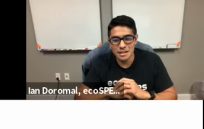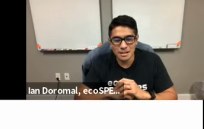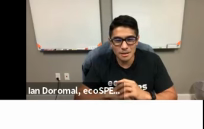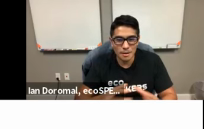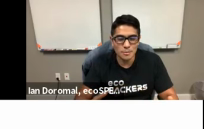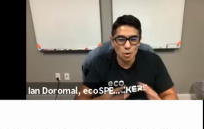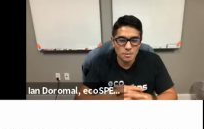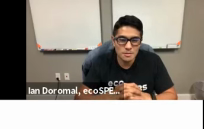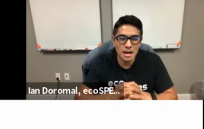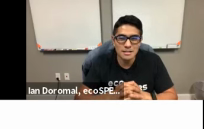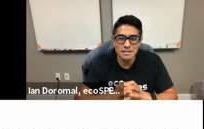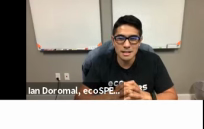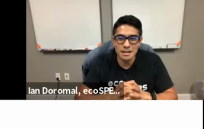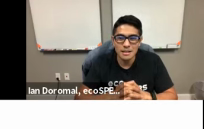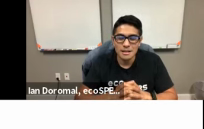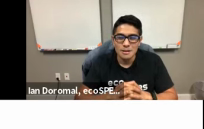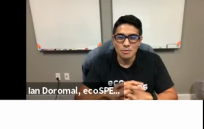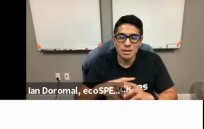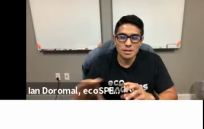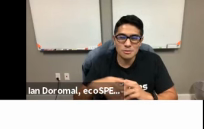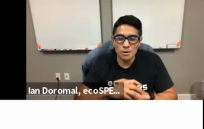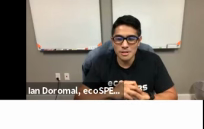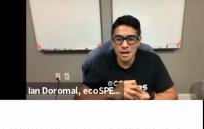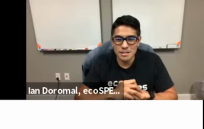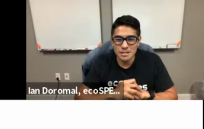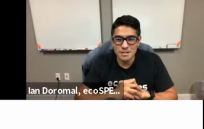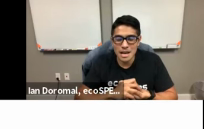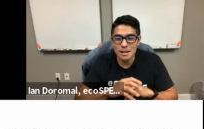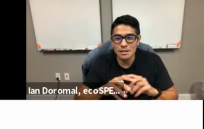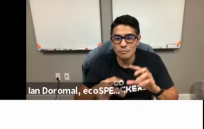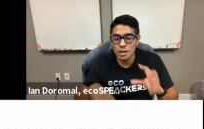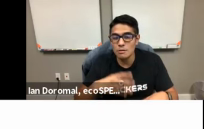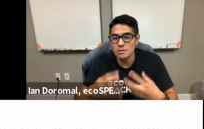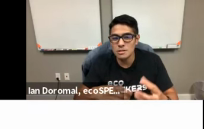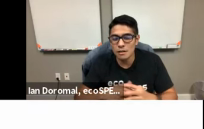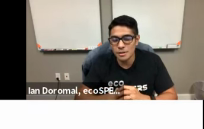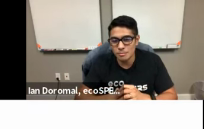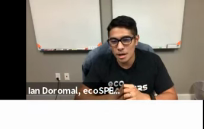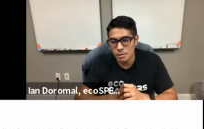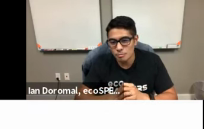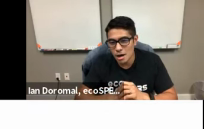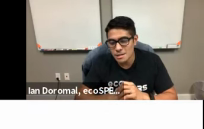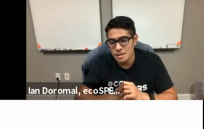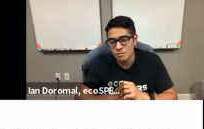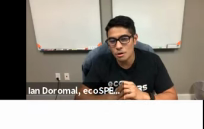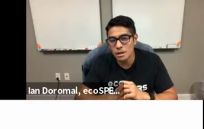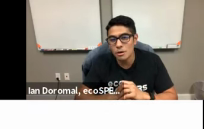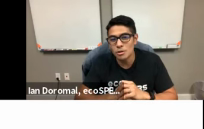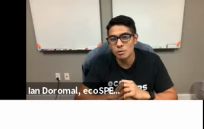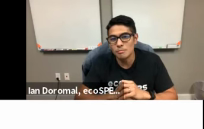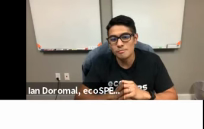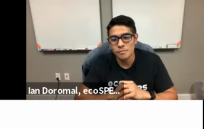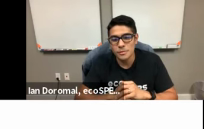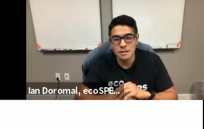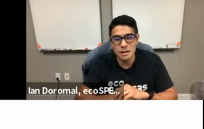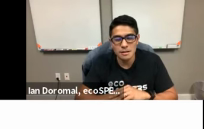it, and it absorbs those toxins, and then we then destroy the toxins and reuse the solvent by processing it through our